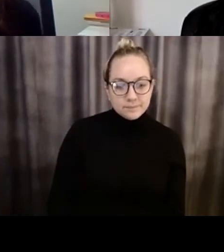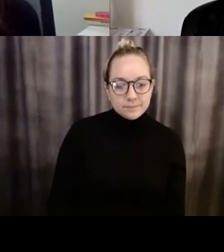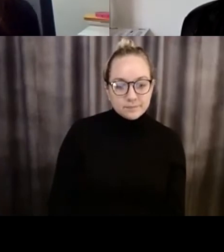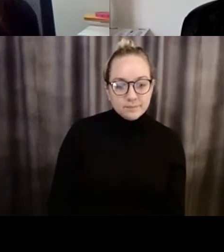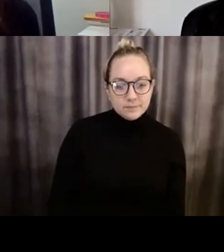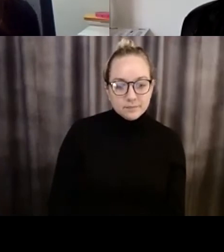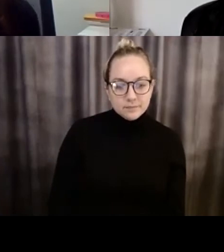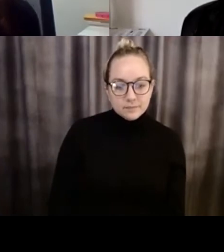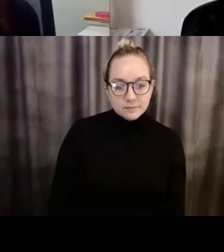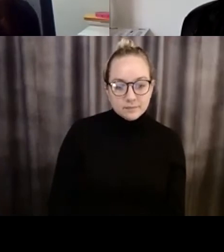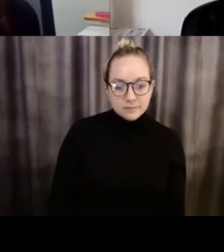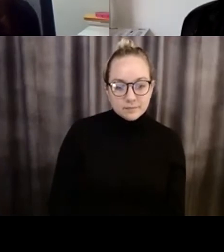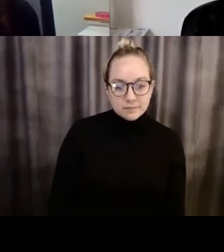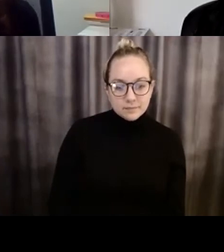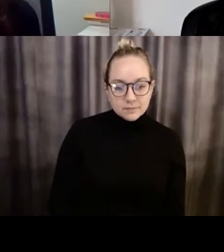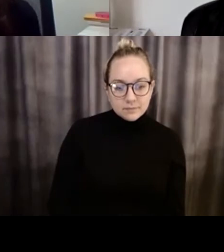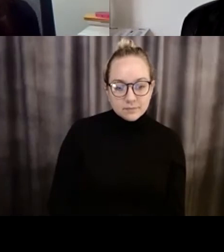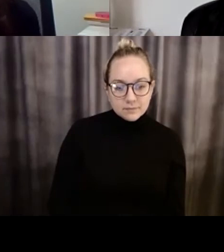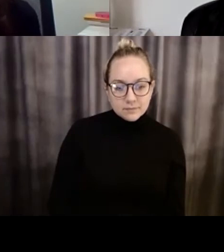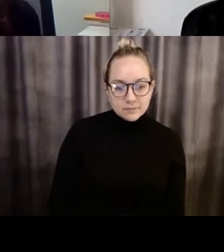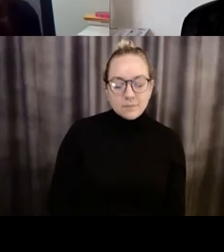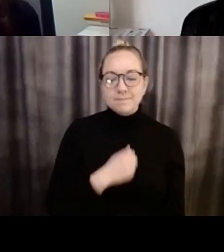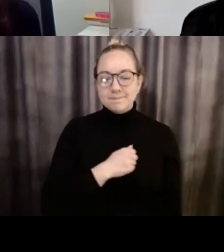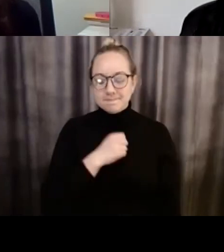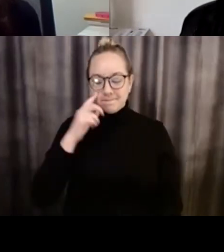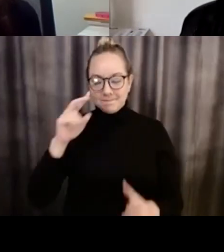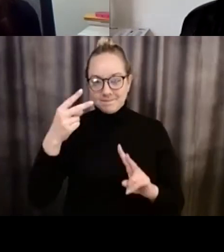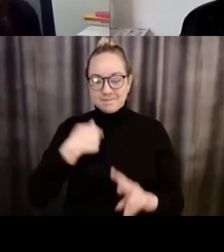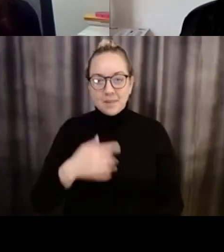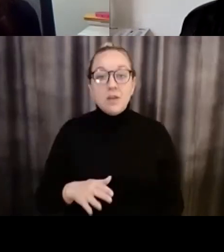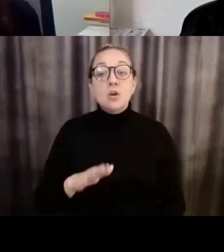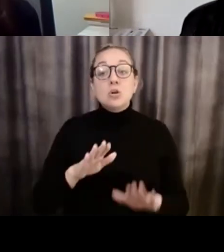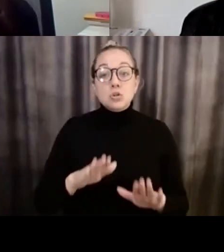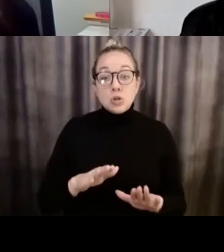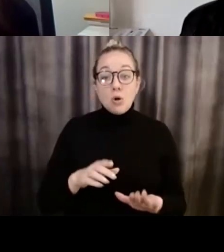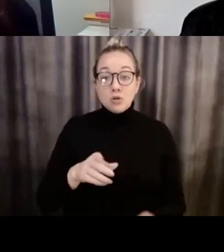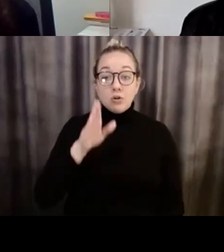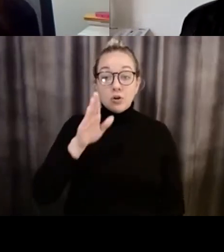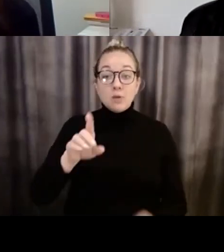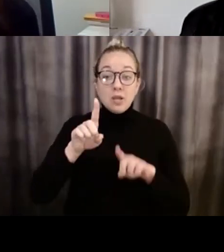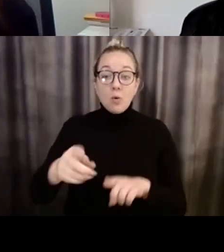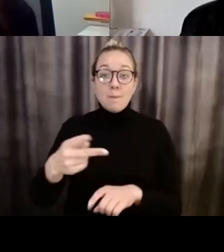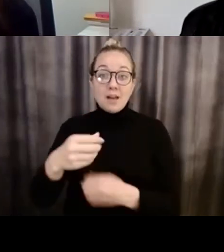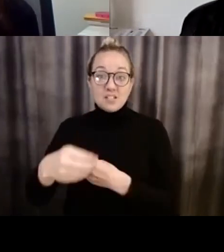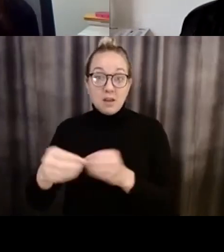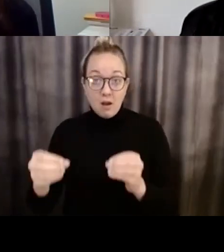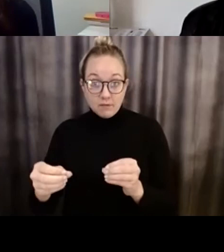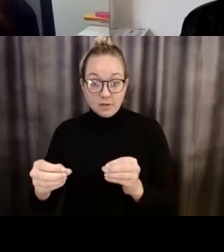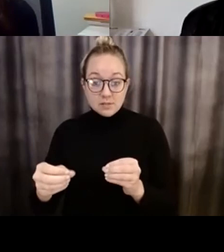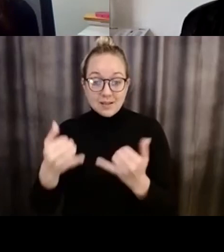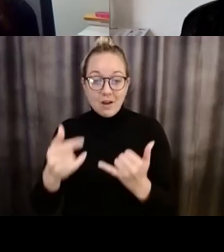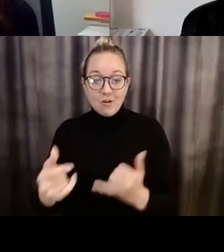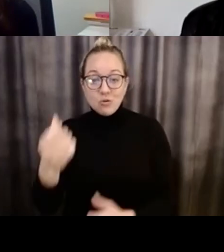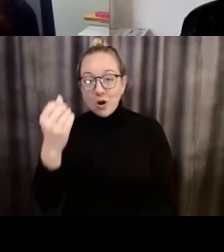remote employee, and very likely you will have colleagues that are still working from home. Maybe that's your case. So if you're